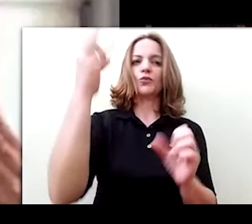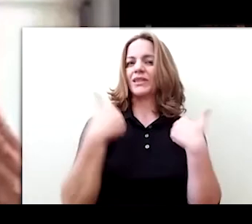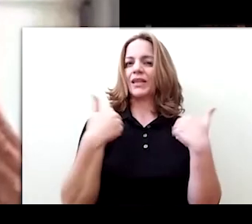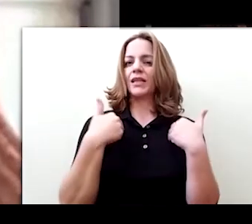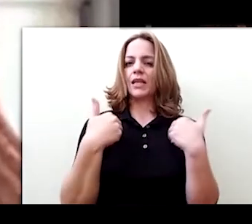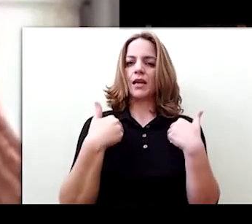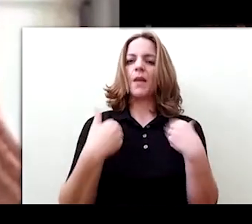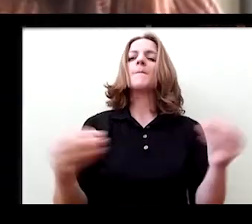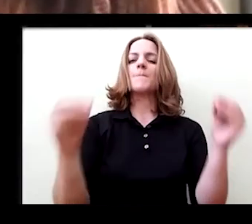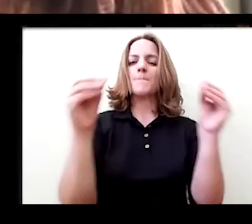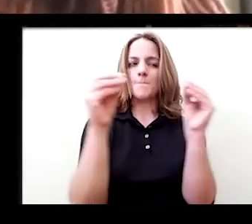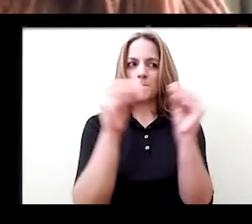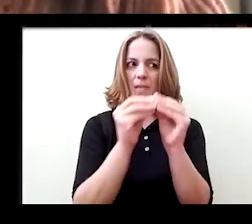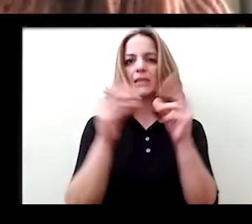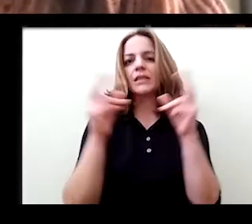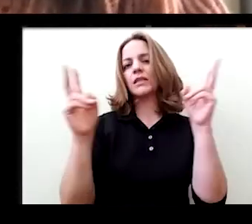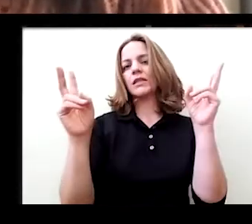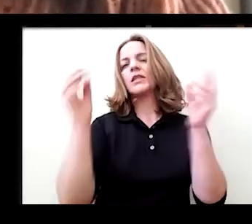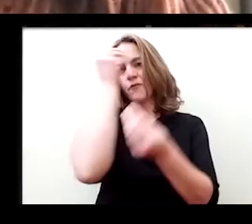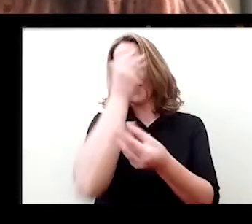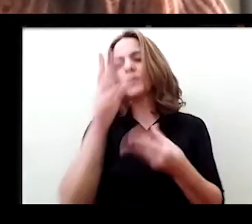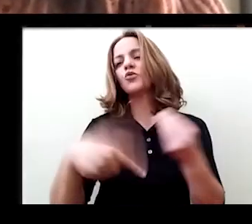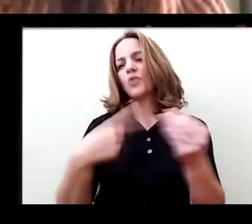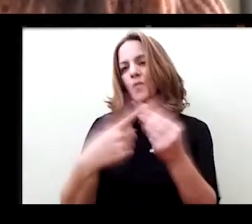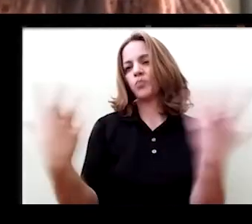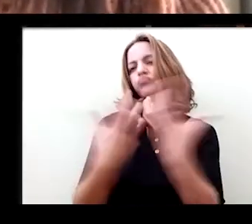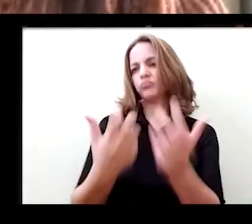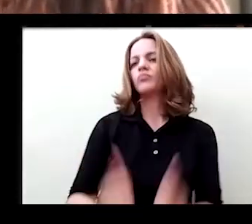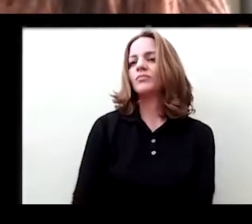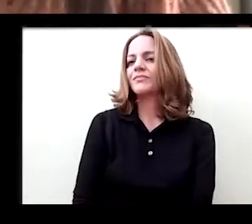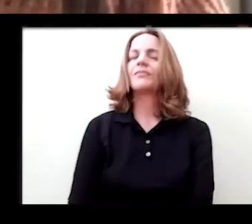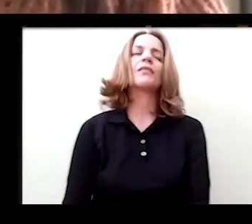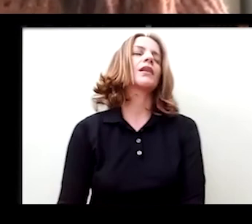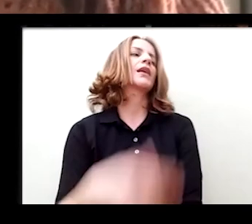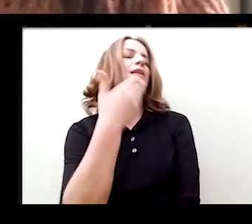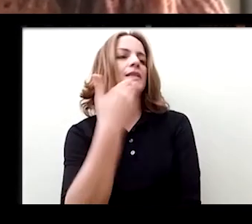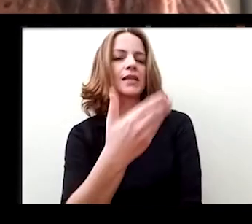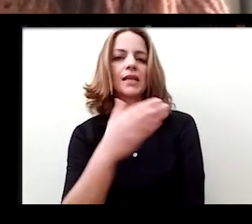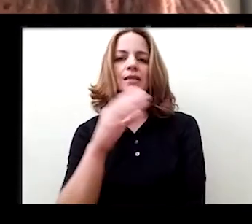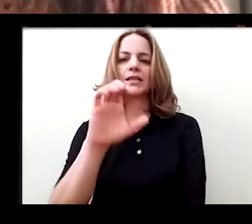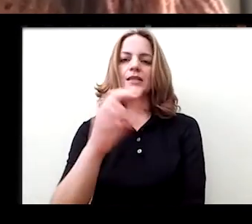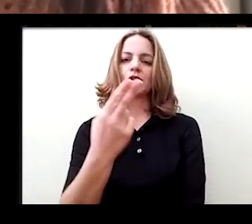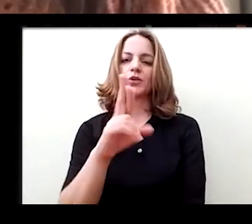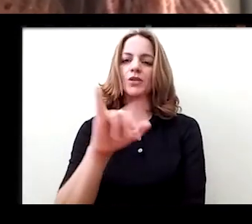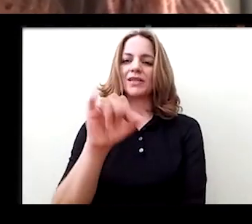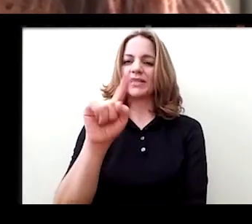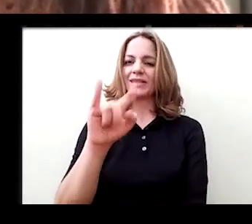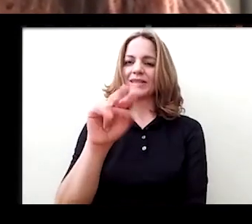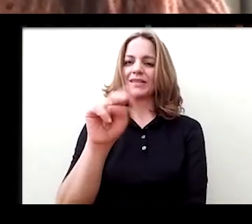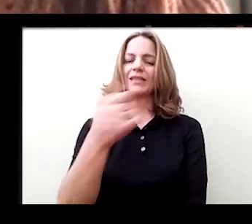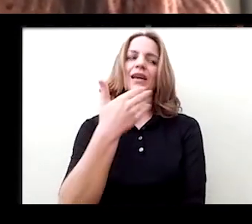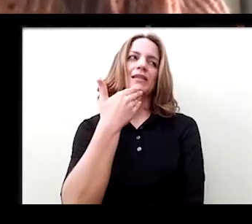media system now. Well, Christina, that's gonna be it for all of our questions. Thank you so much. We didn't get